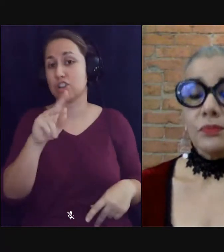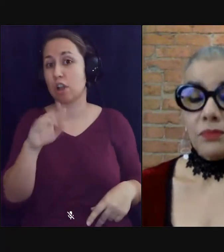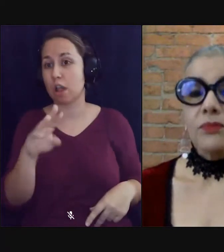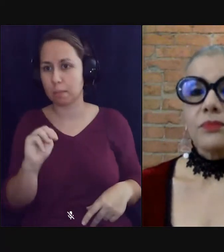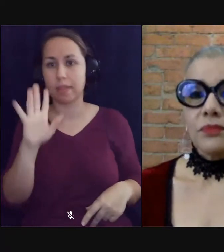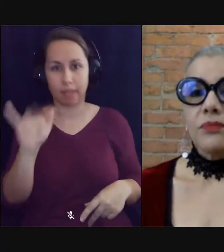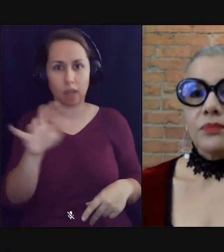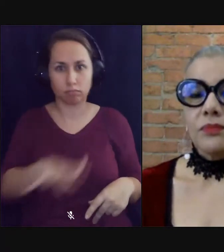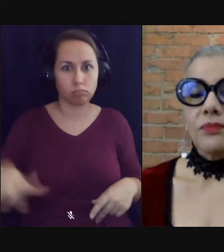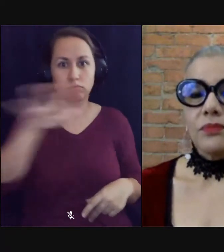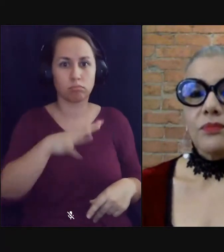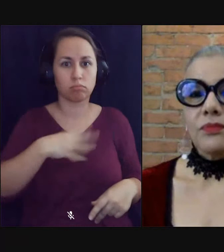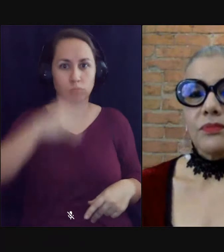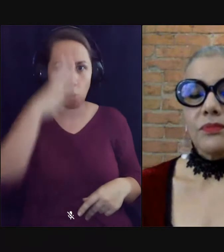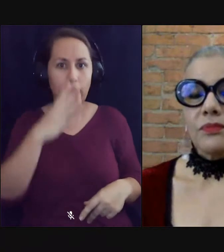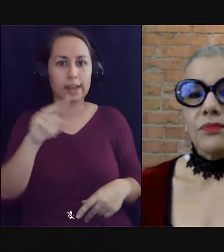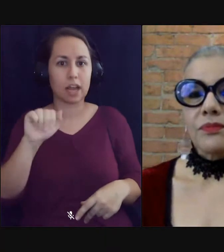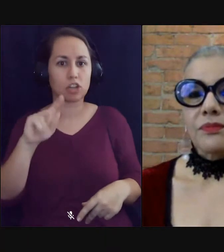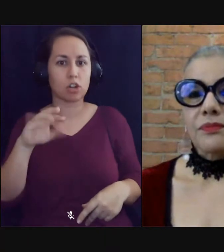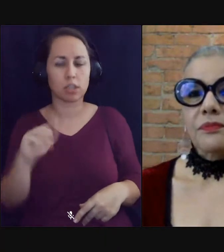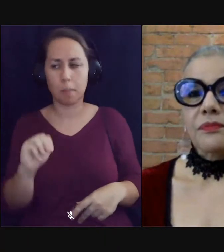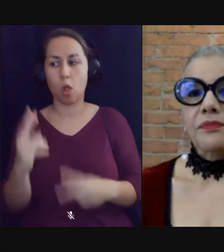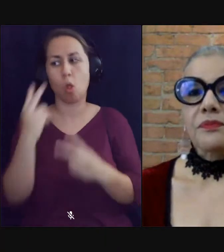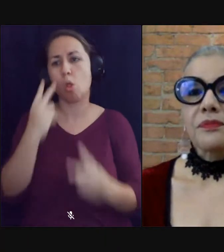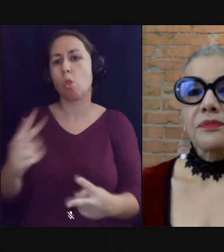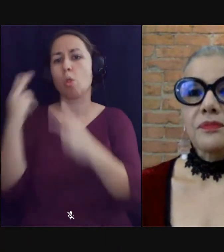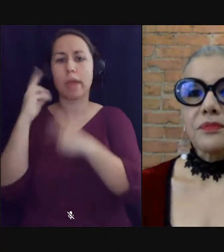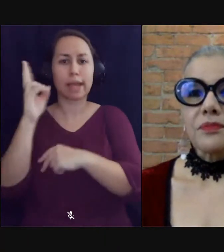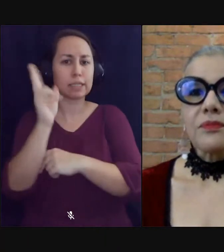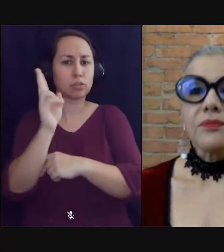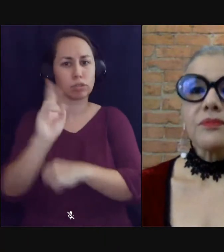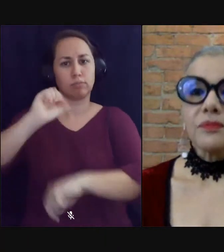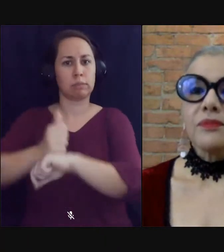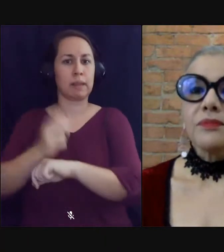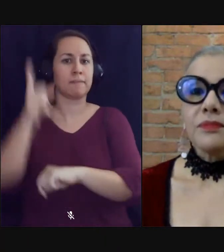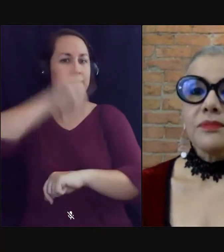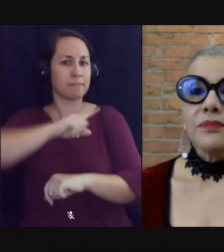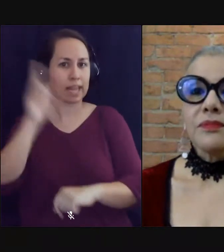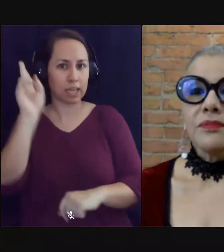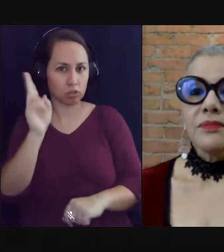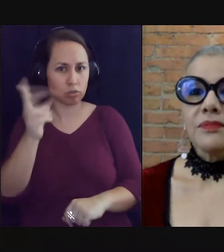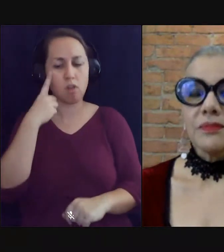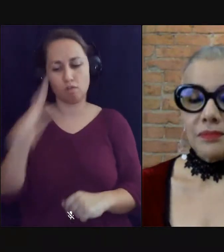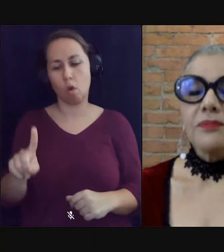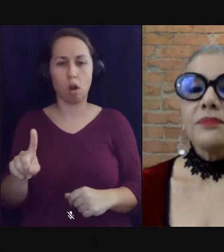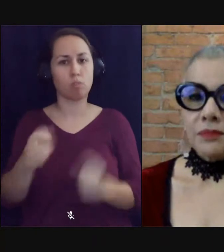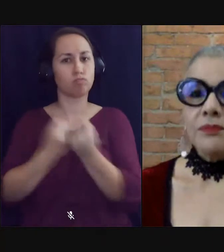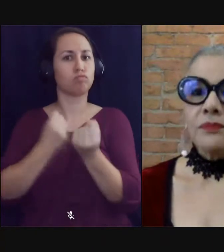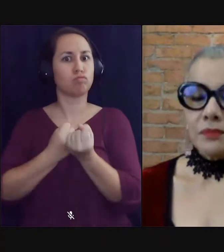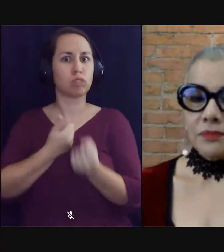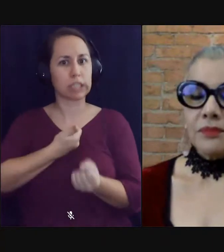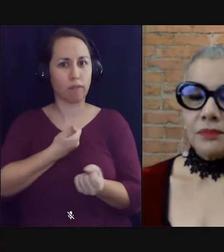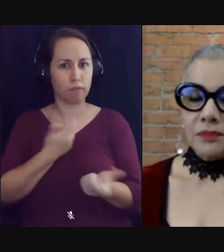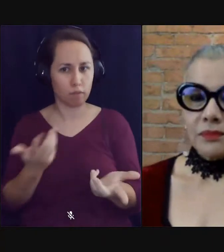nationalism looks to history, creates mythological histories in order to bolster itself and